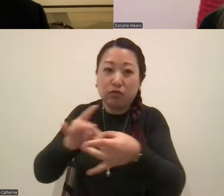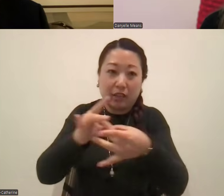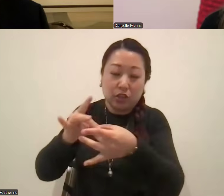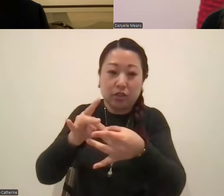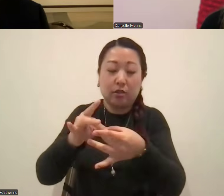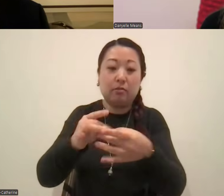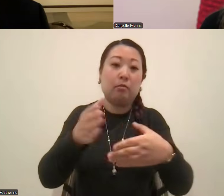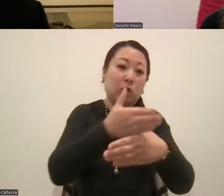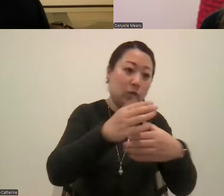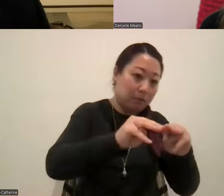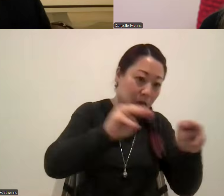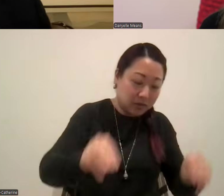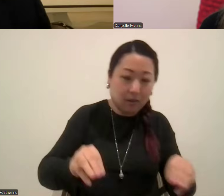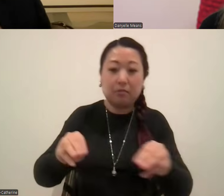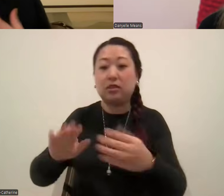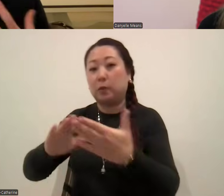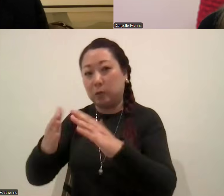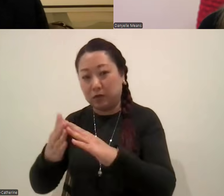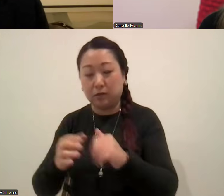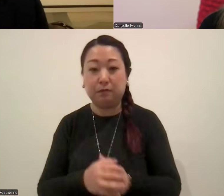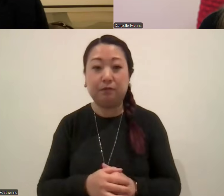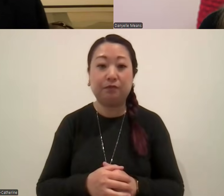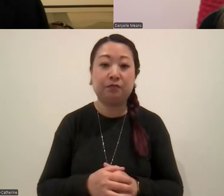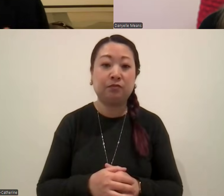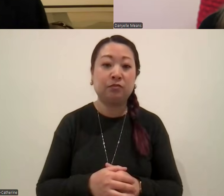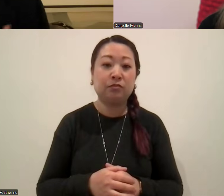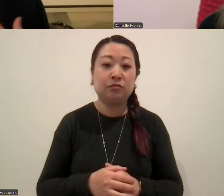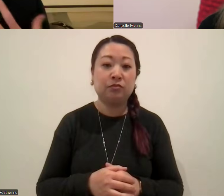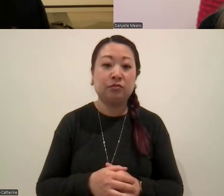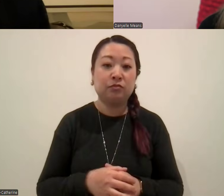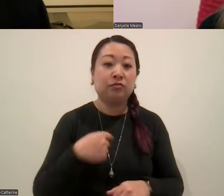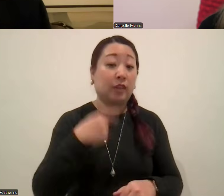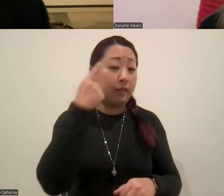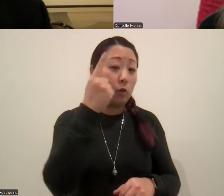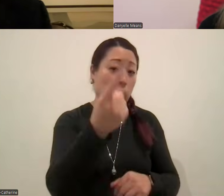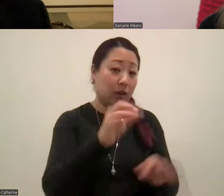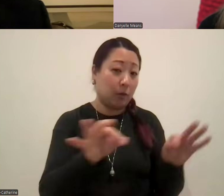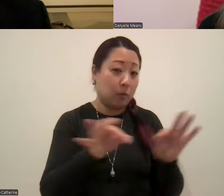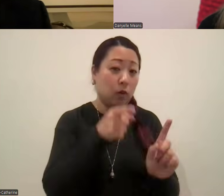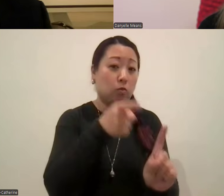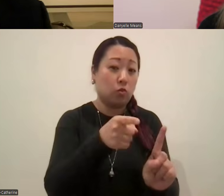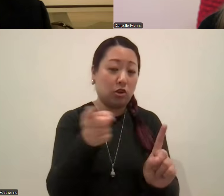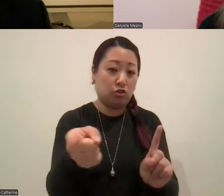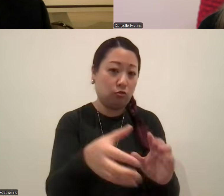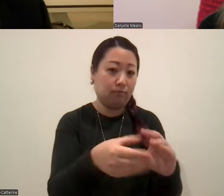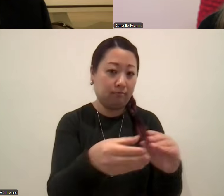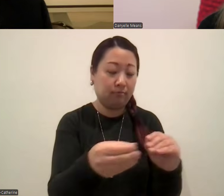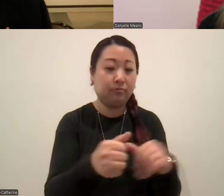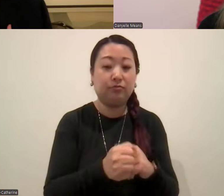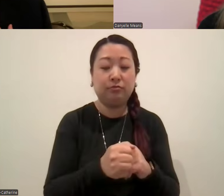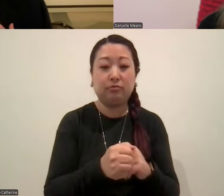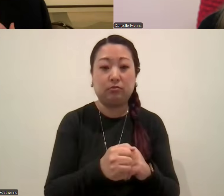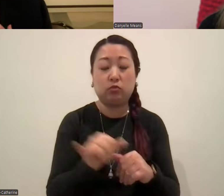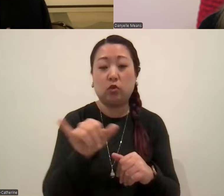communities. Yeah, and I think that one of the interesting points that you're drawing out is that there's also, I